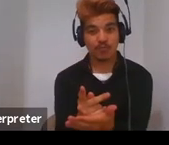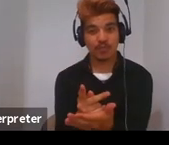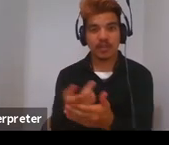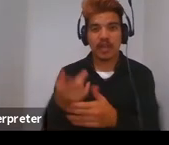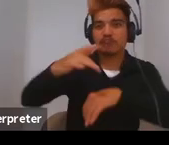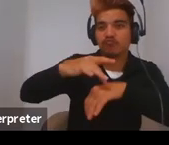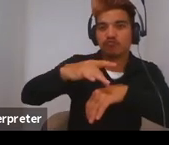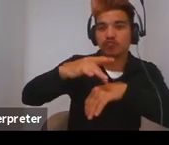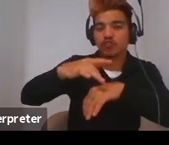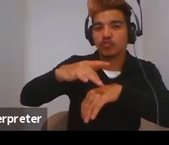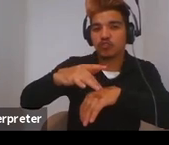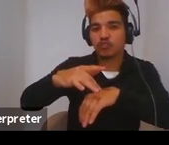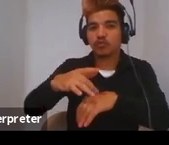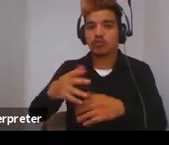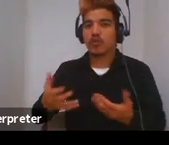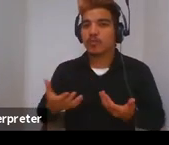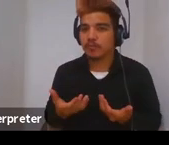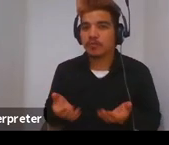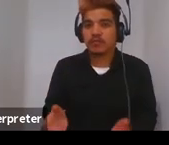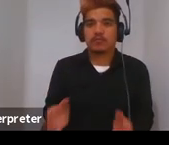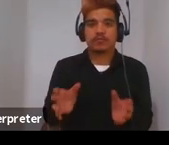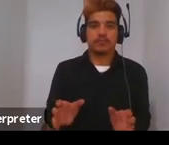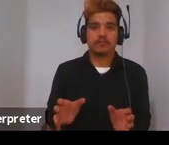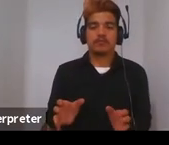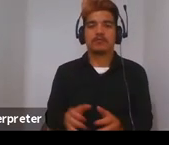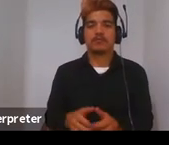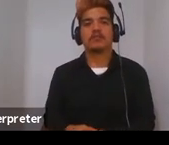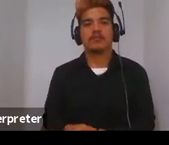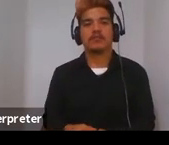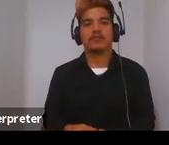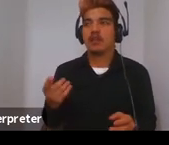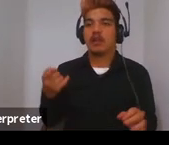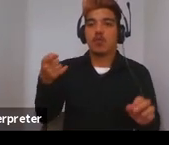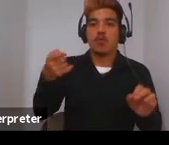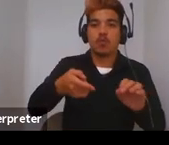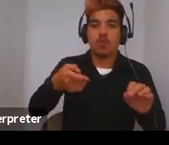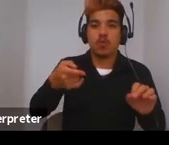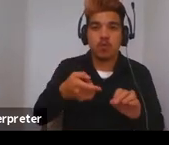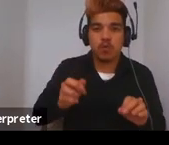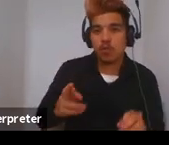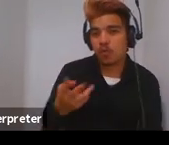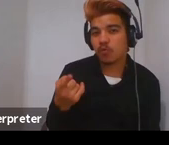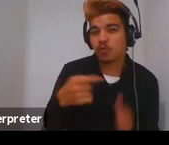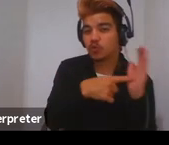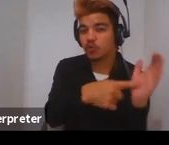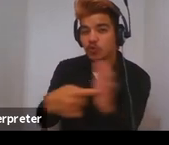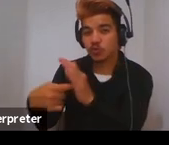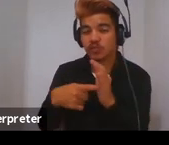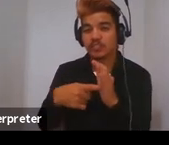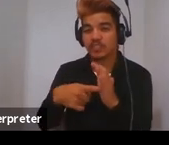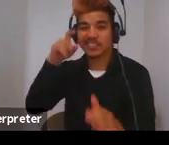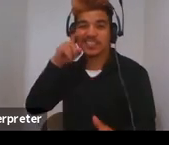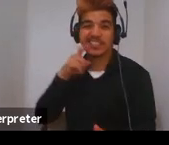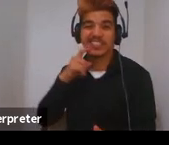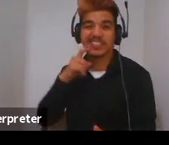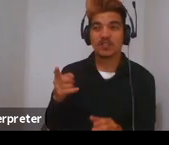genitals, breast, or butt, inserting something into any of their body parts, or showing them something sexual when they haven't given their